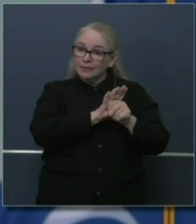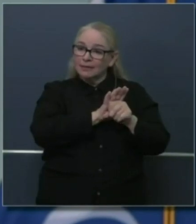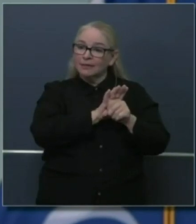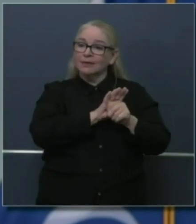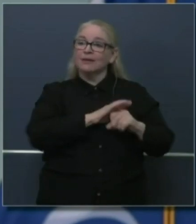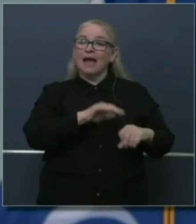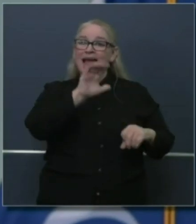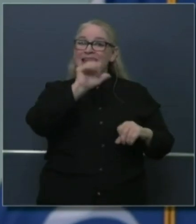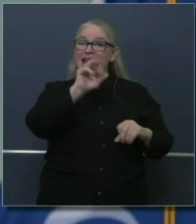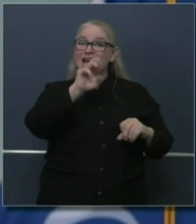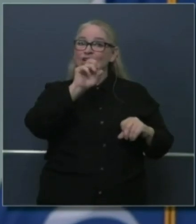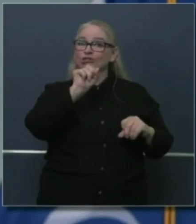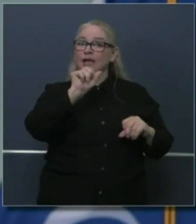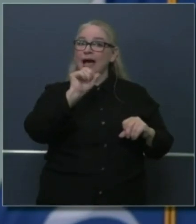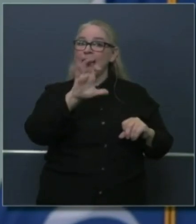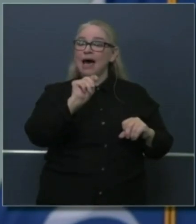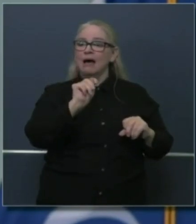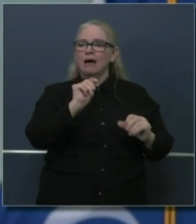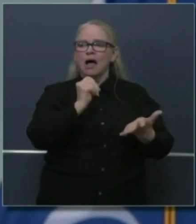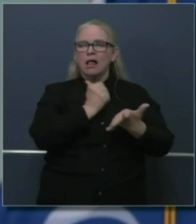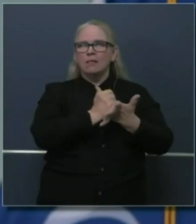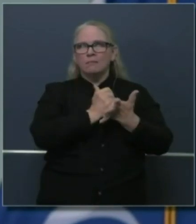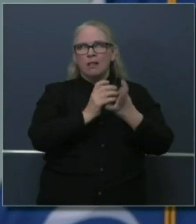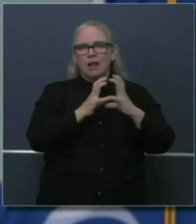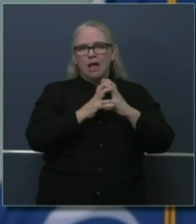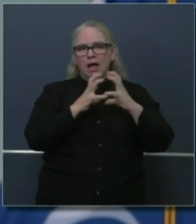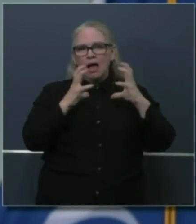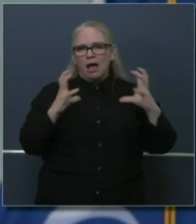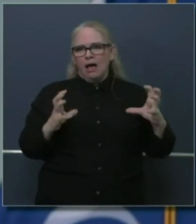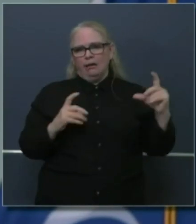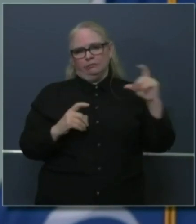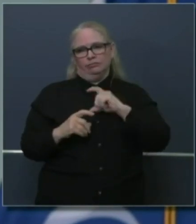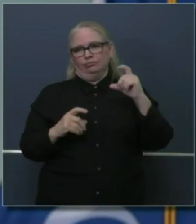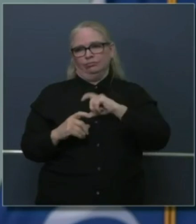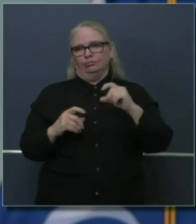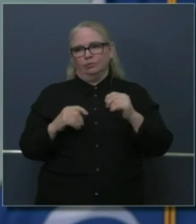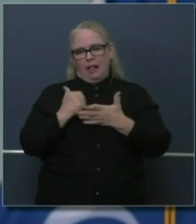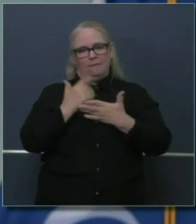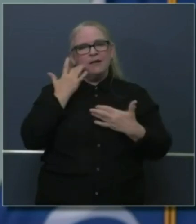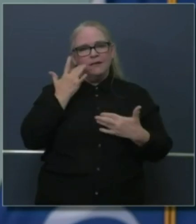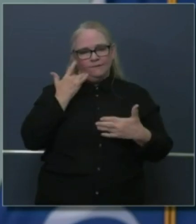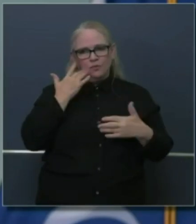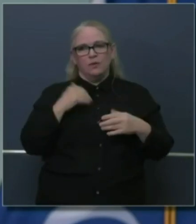has been profoundly beneficial to the state of California. But